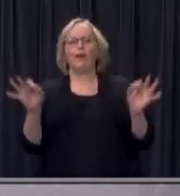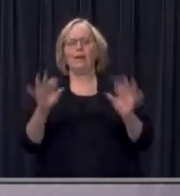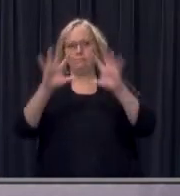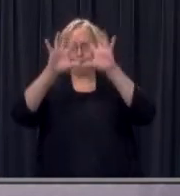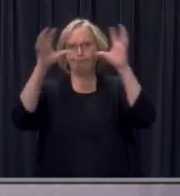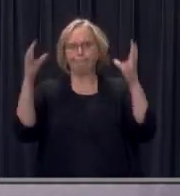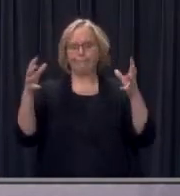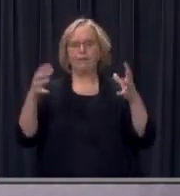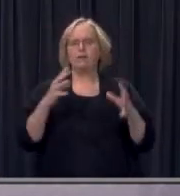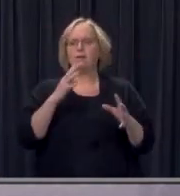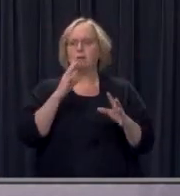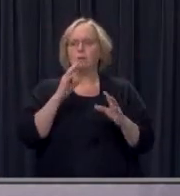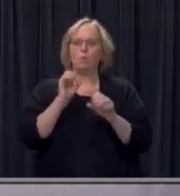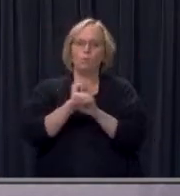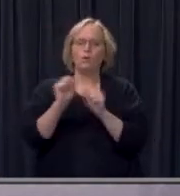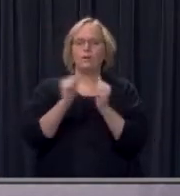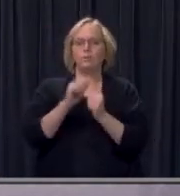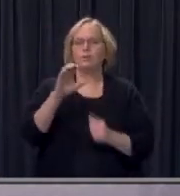working with CENTEGIX,